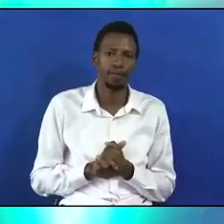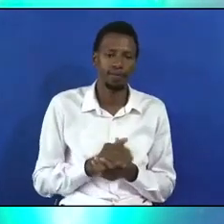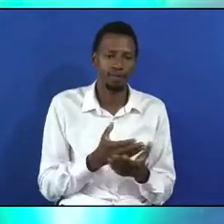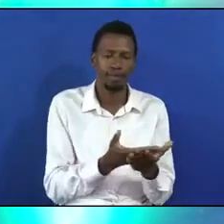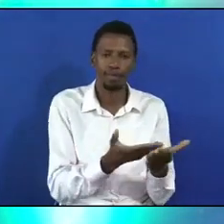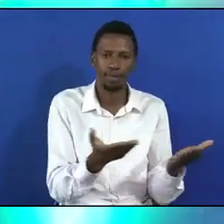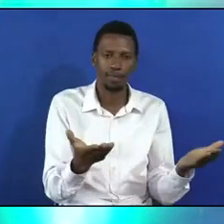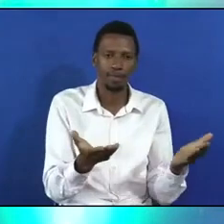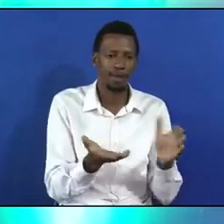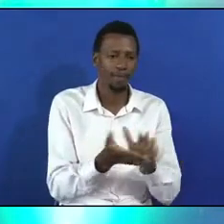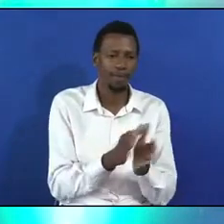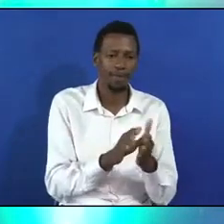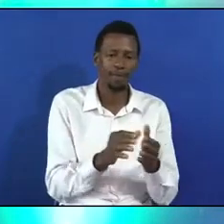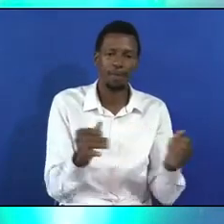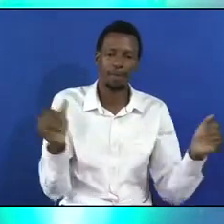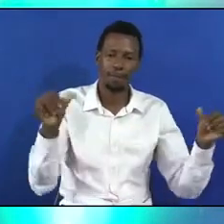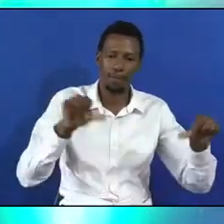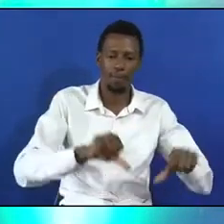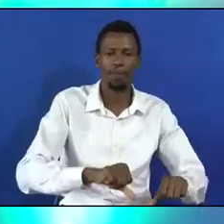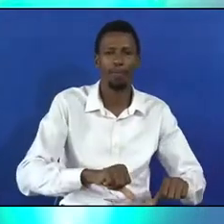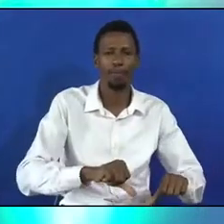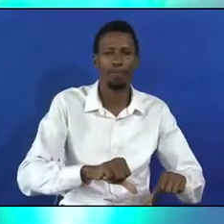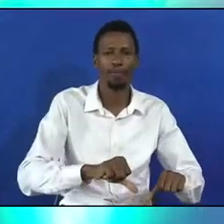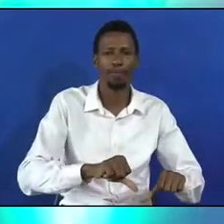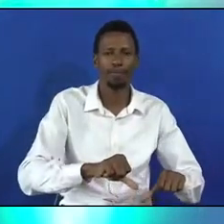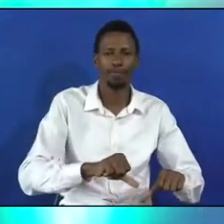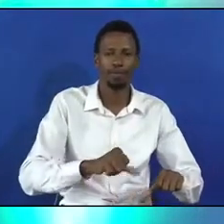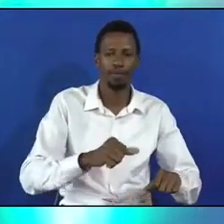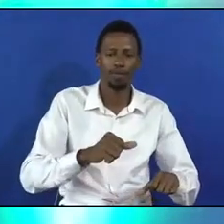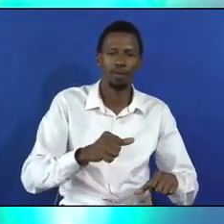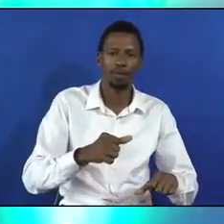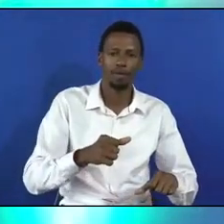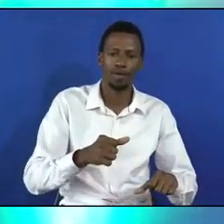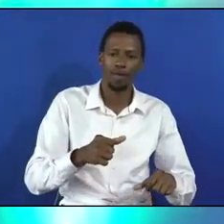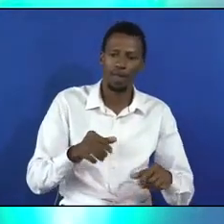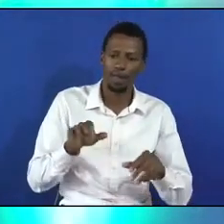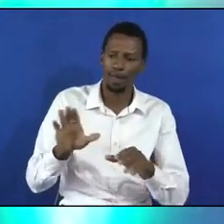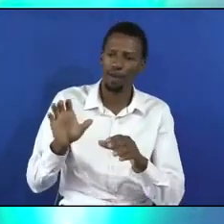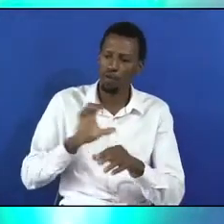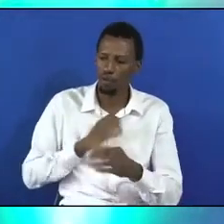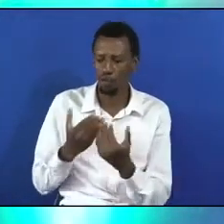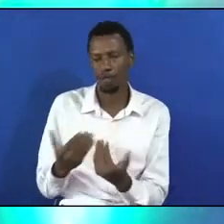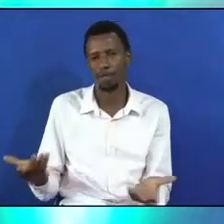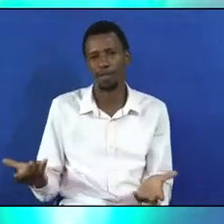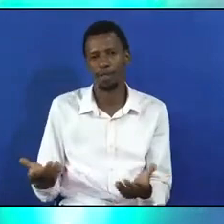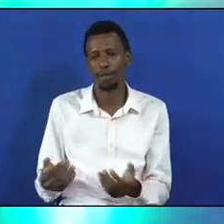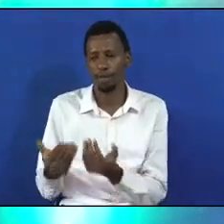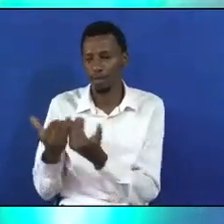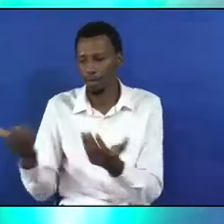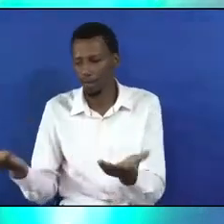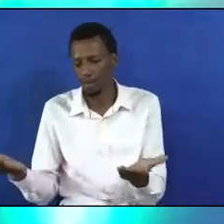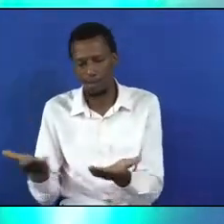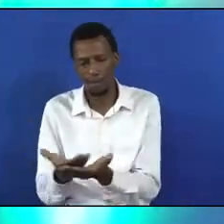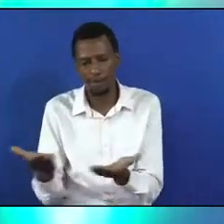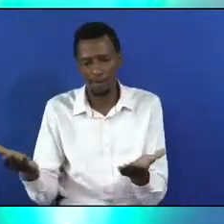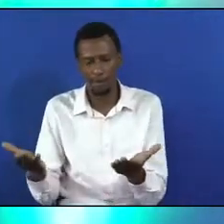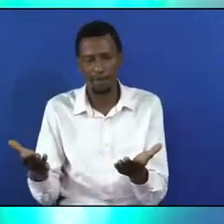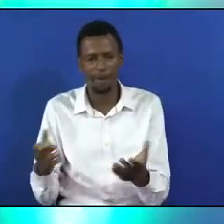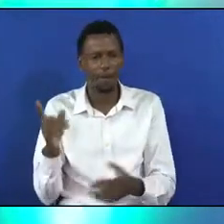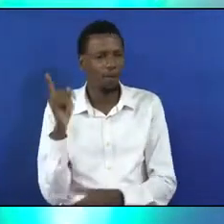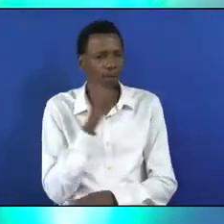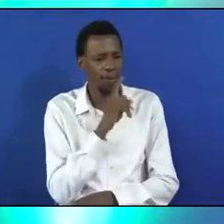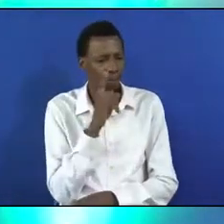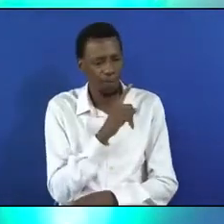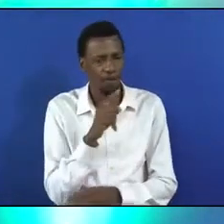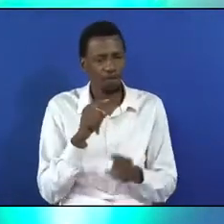have become wild to their own children. Children has become wild to their